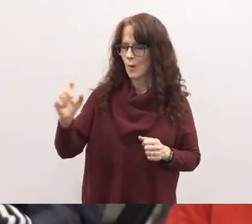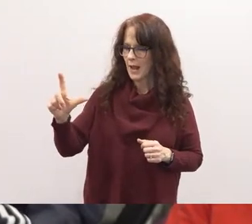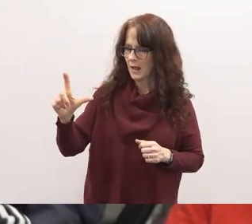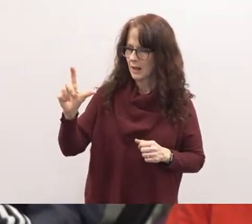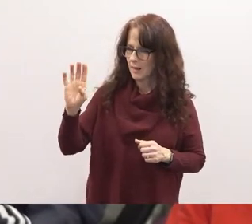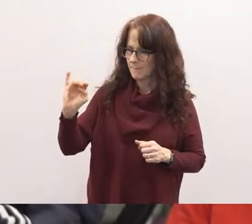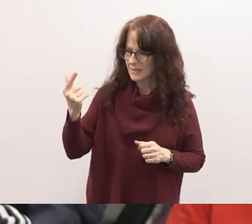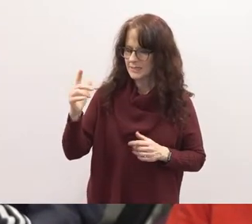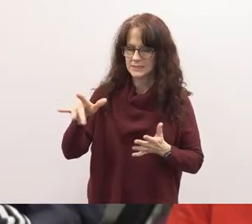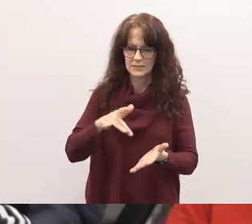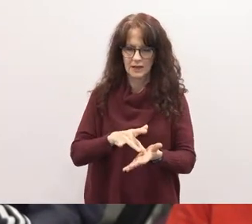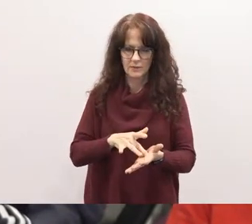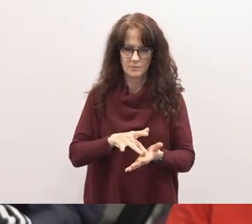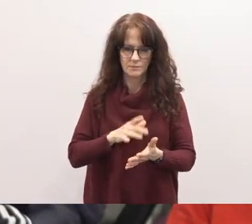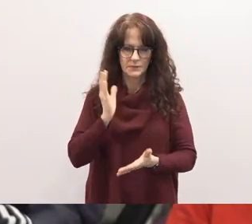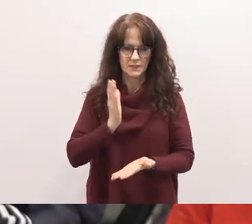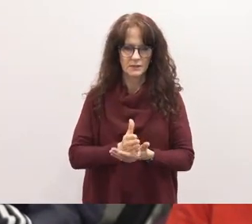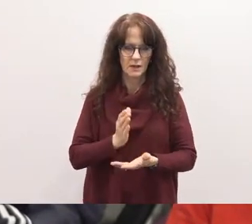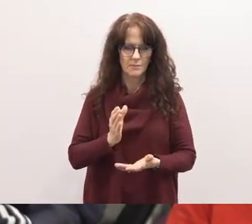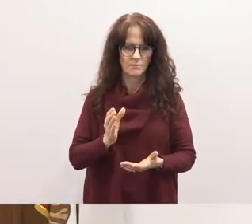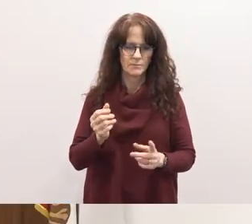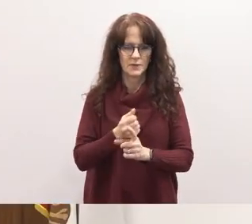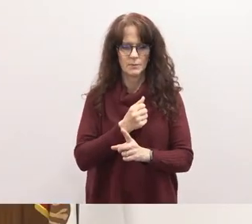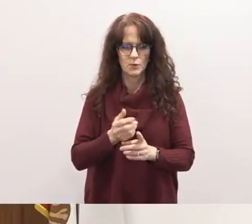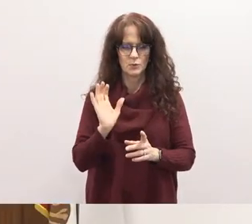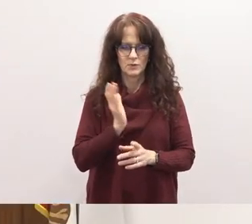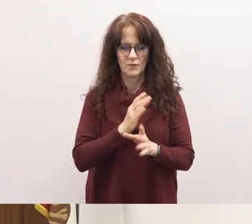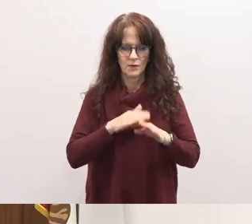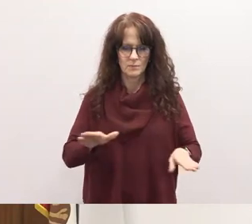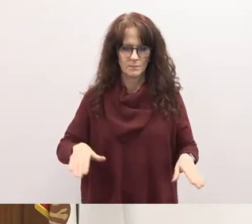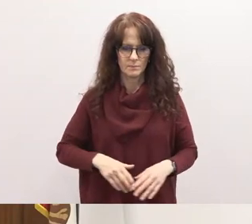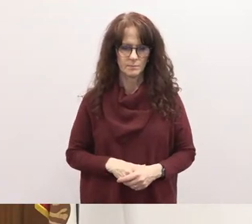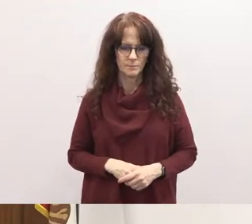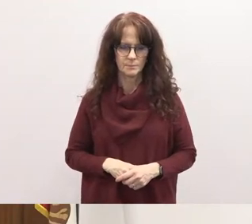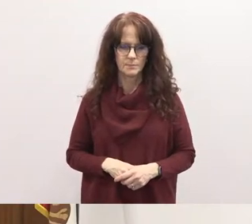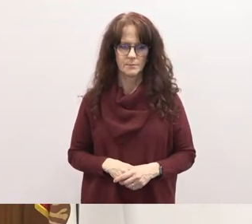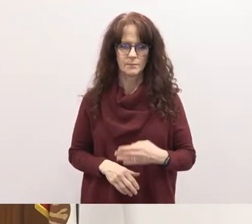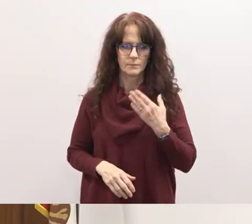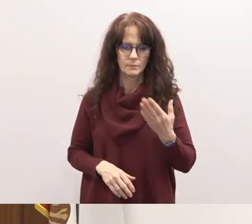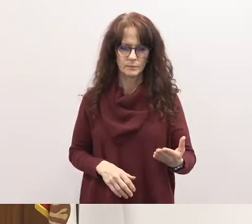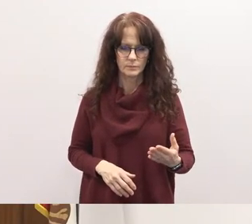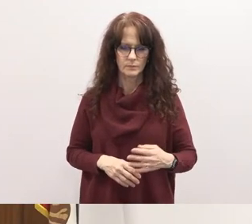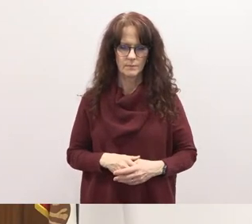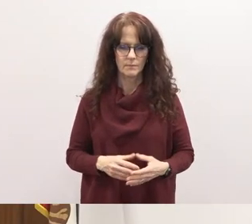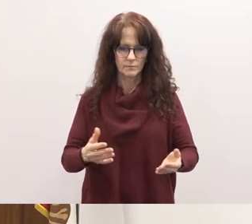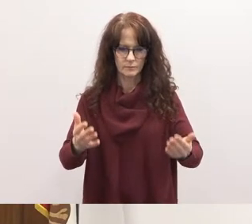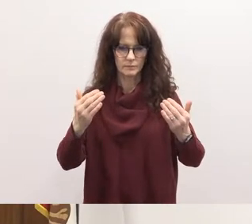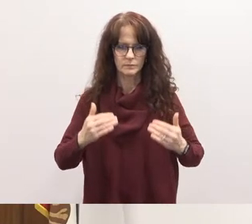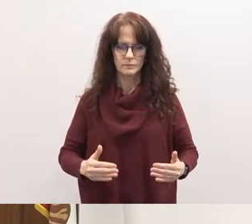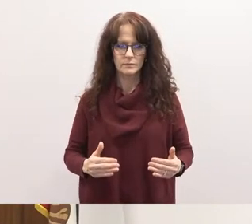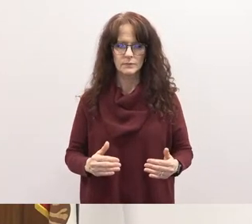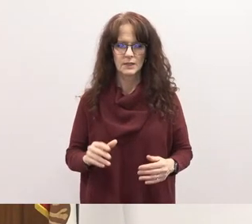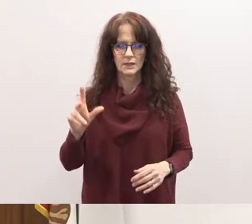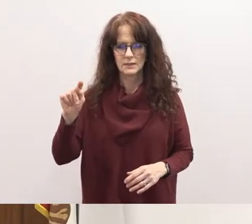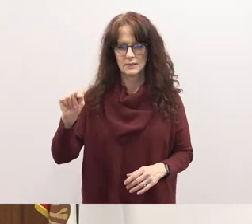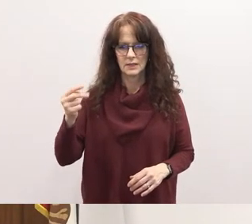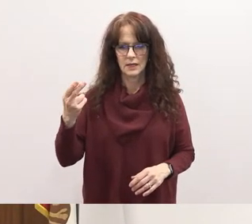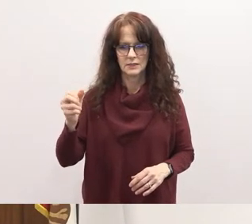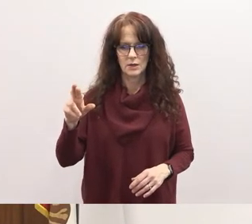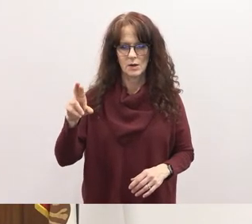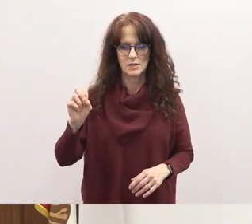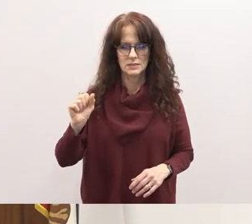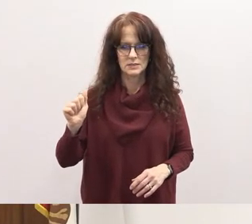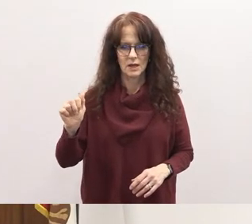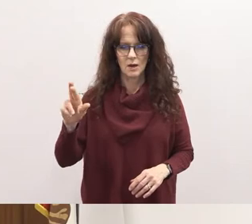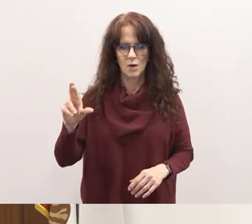the abuse of our children. Thank you. Thank you. Next, we have Teresa